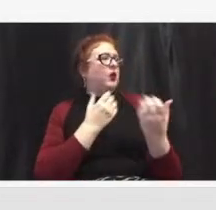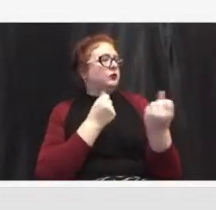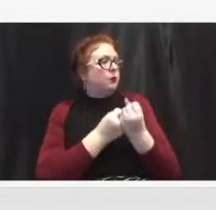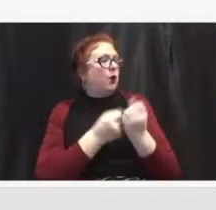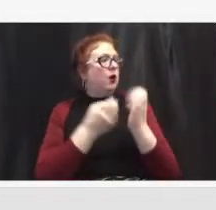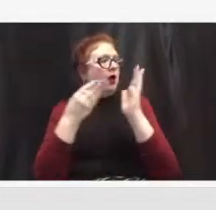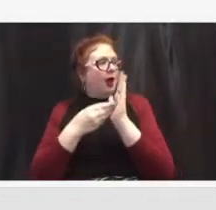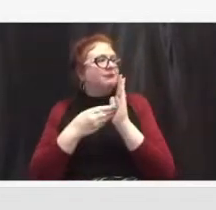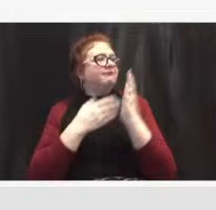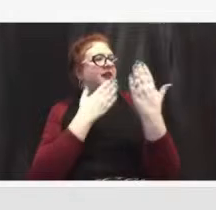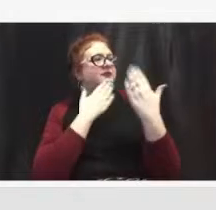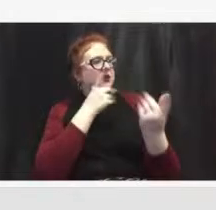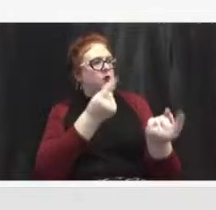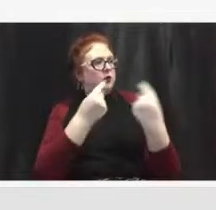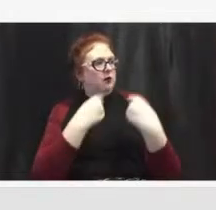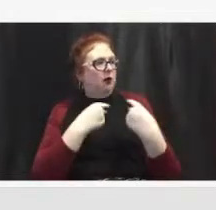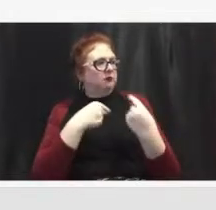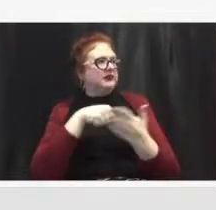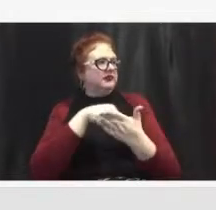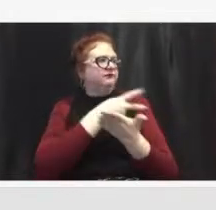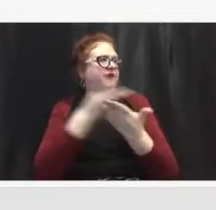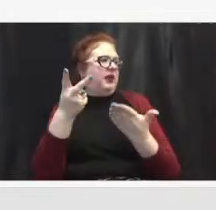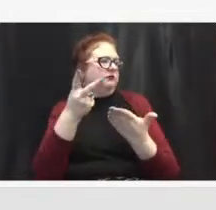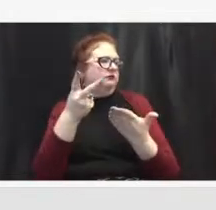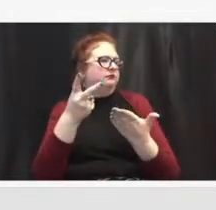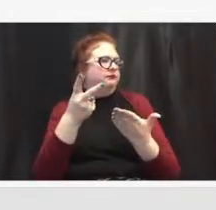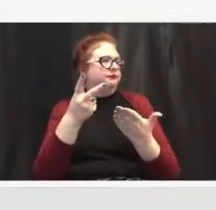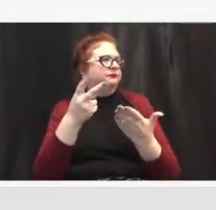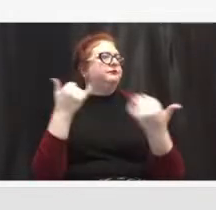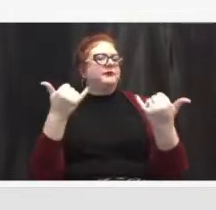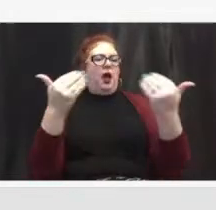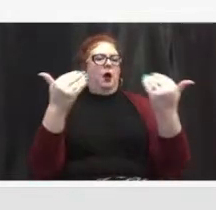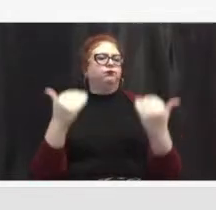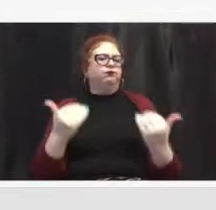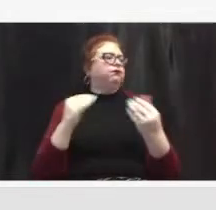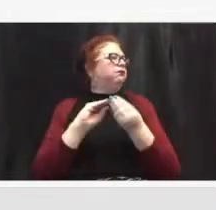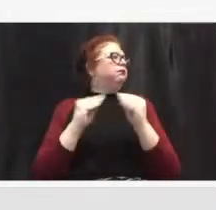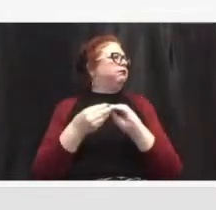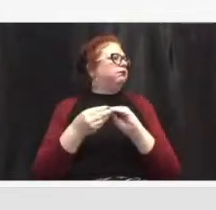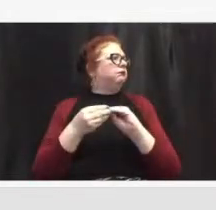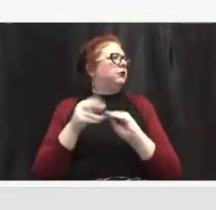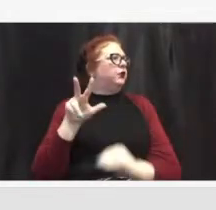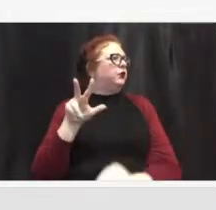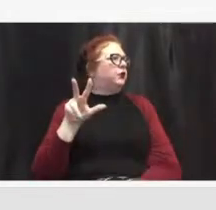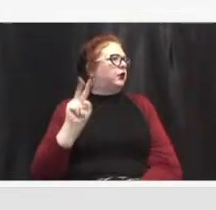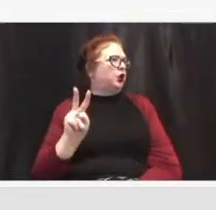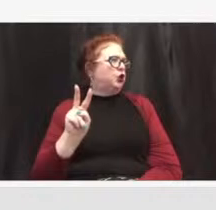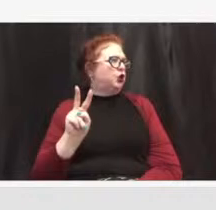oppositions that came out for this item. And we're going to move right forward to item number